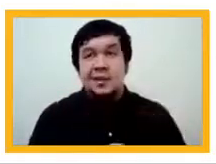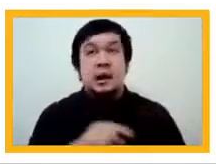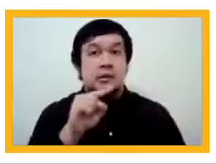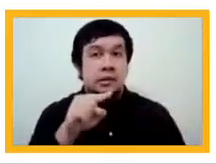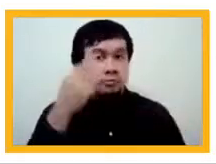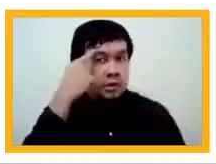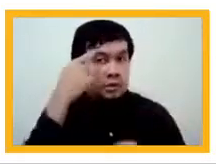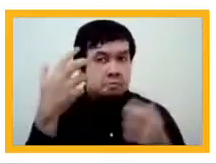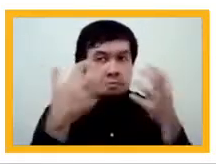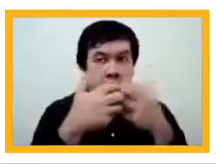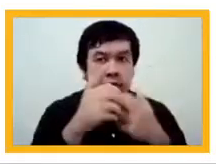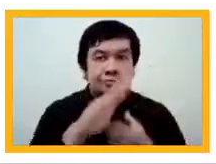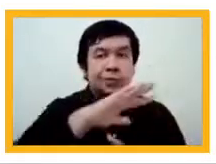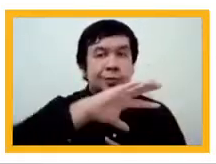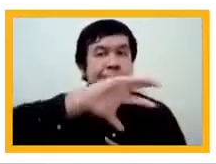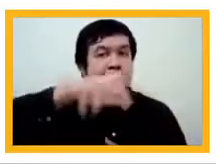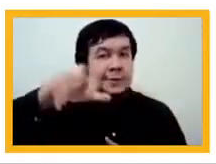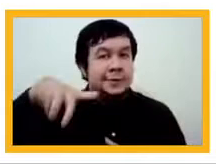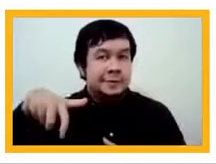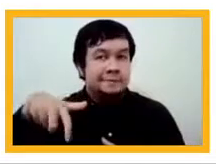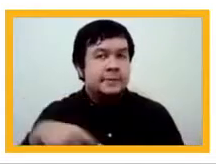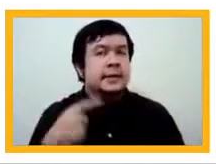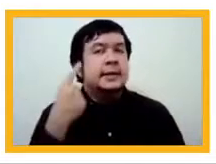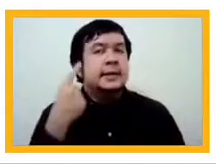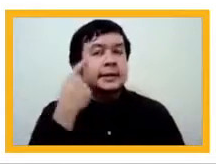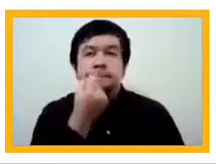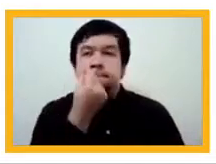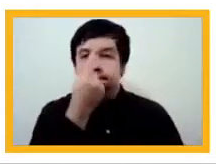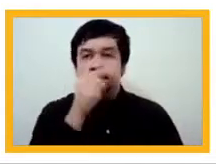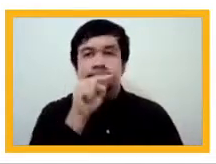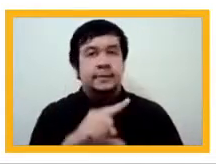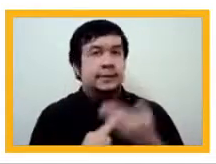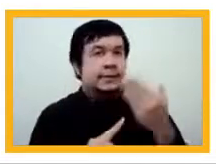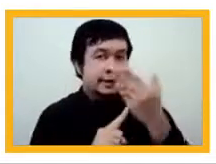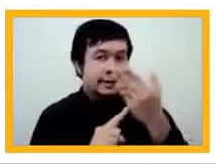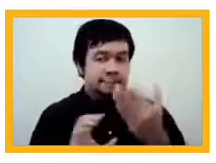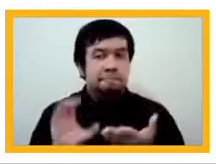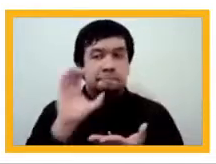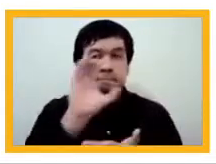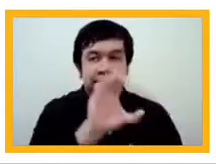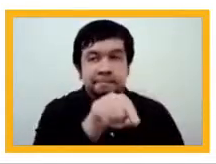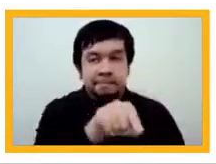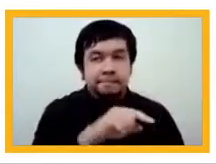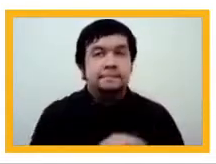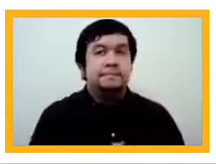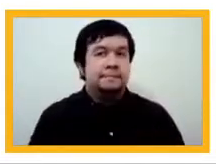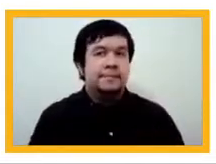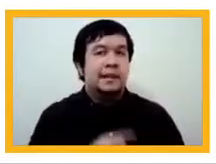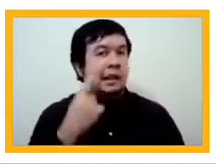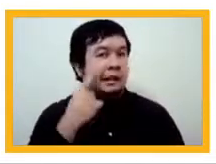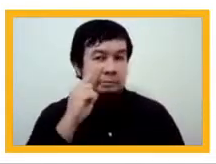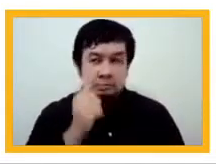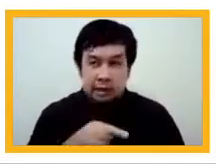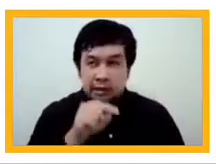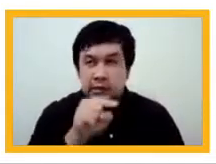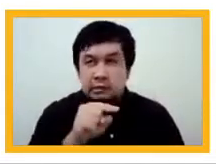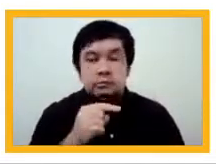on IT, considering those advantage. The last point, new opportunities, for example, even